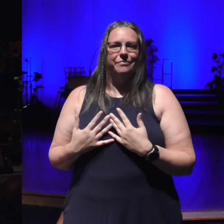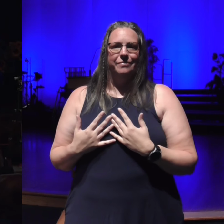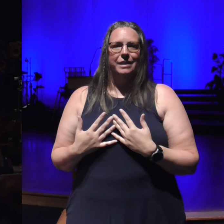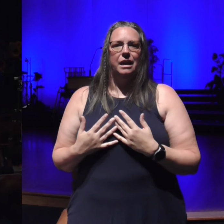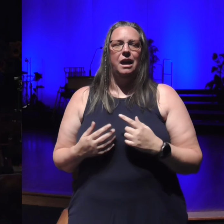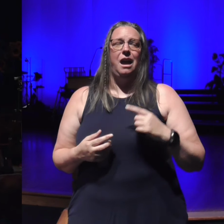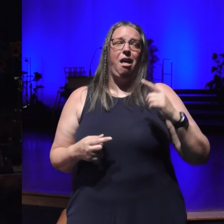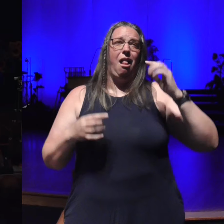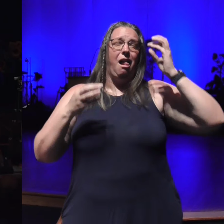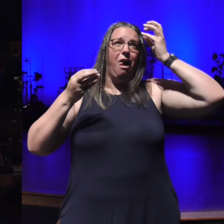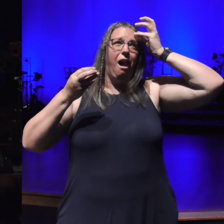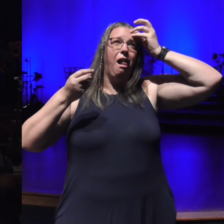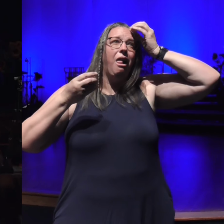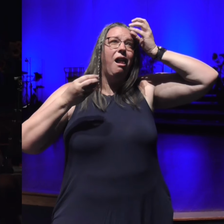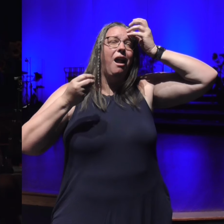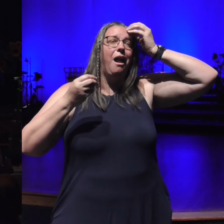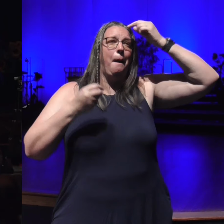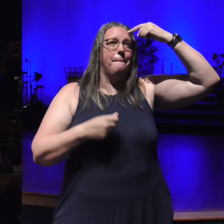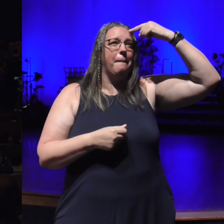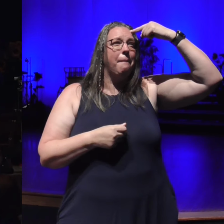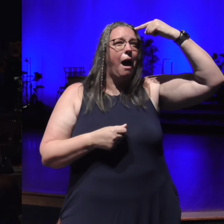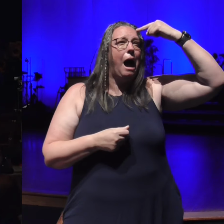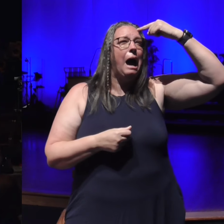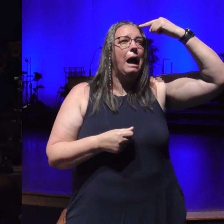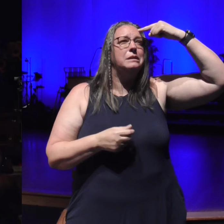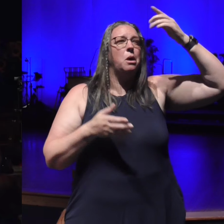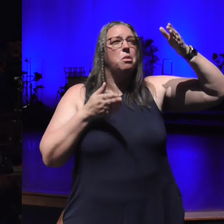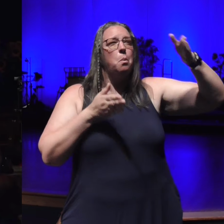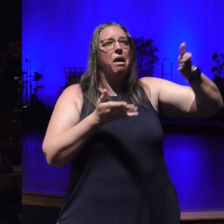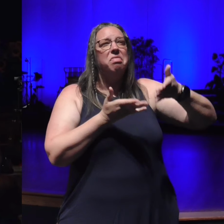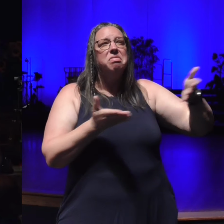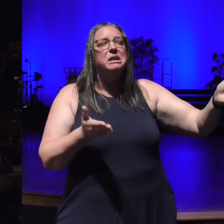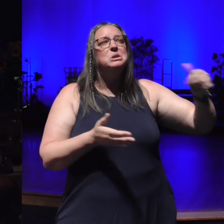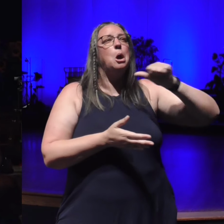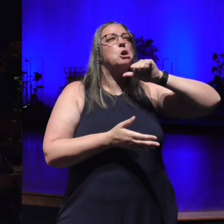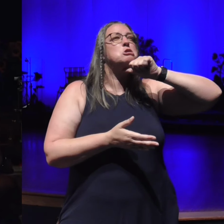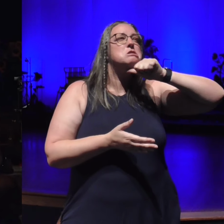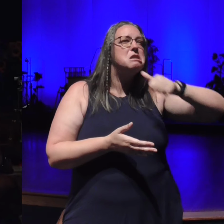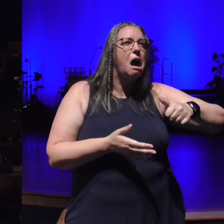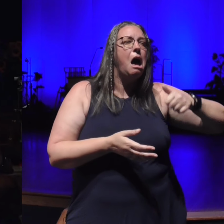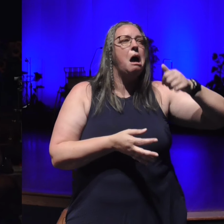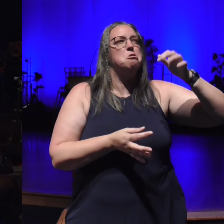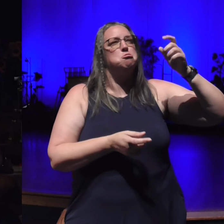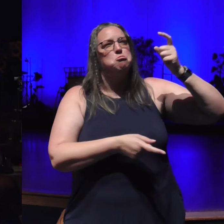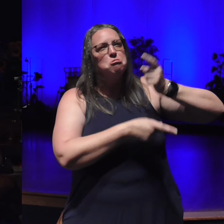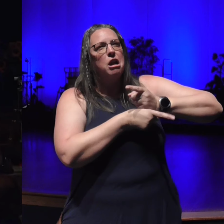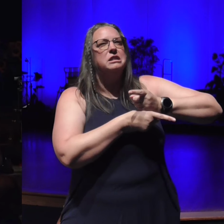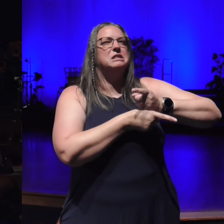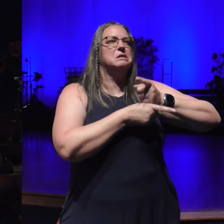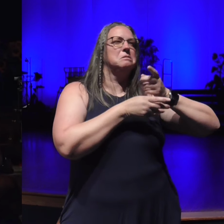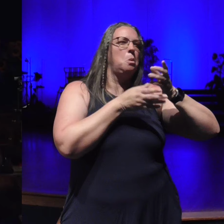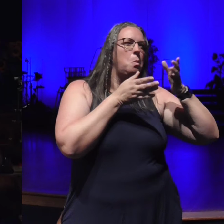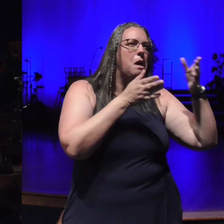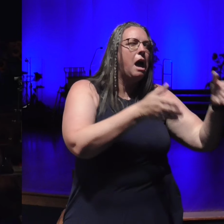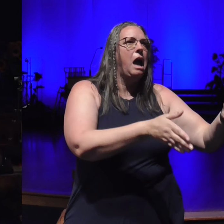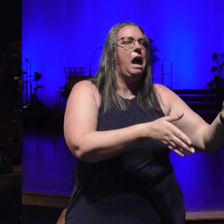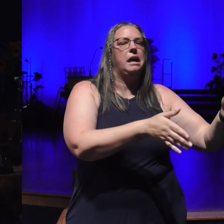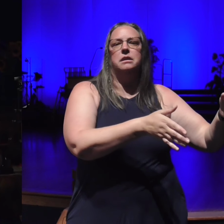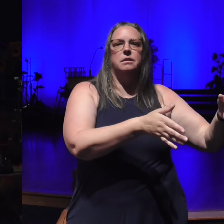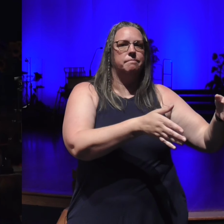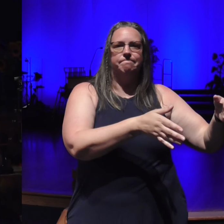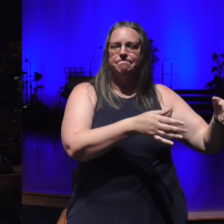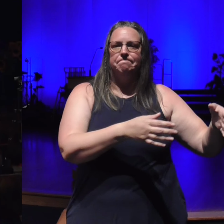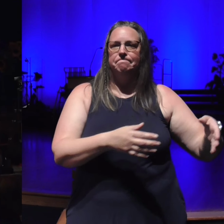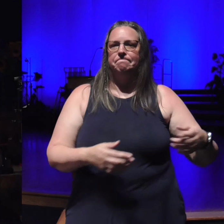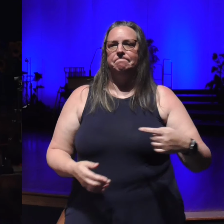Wrestling in your mind with the way things aren't, thinking they need to be a certain way, keeps us from